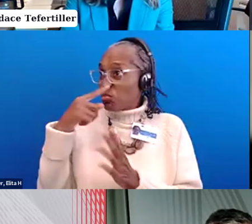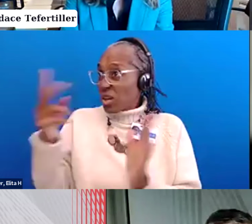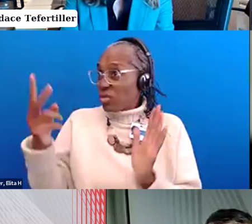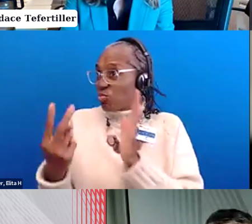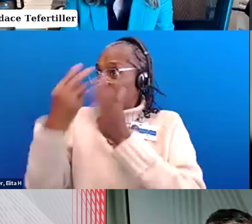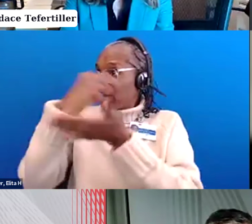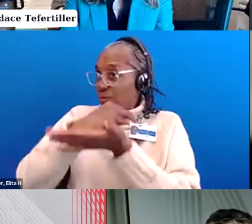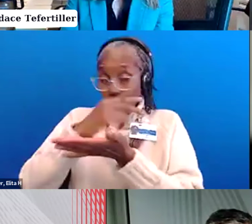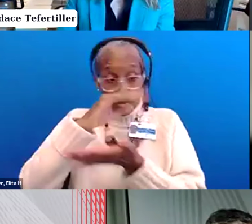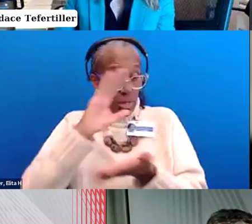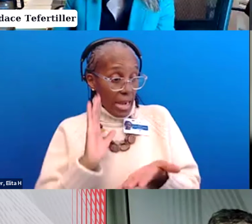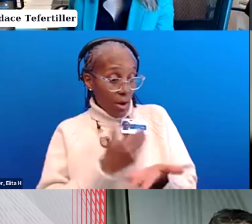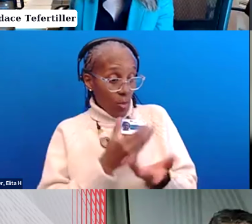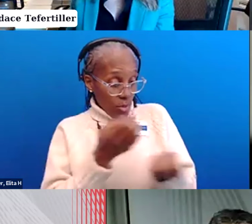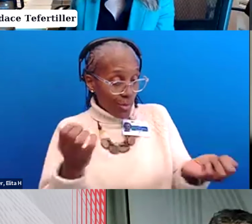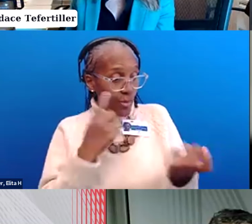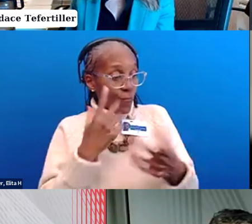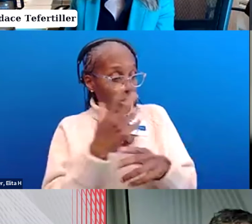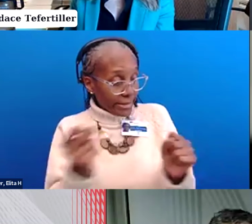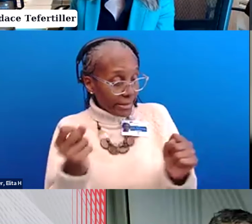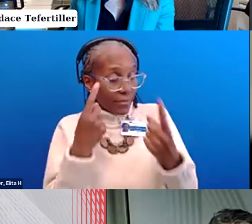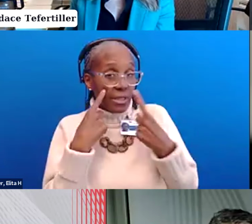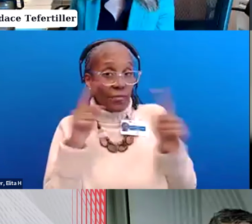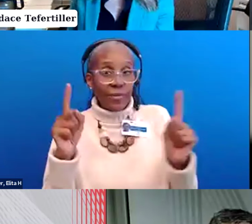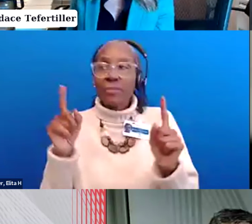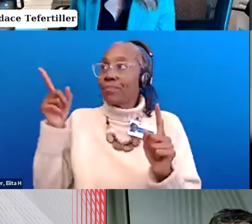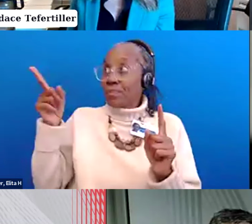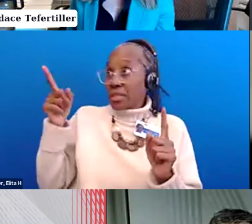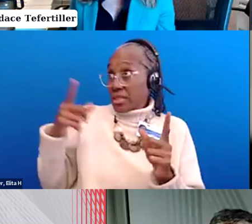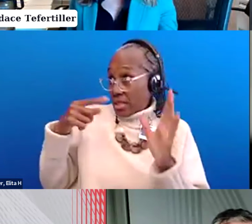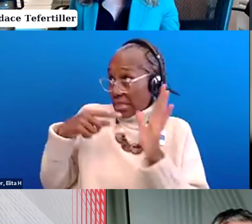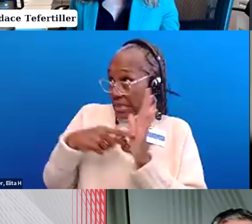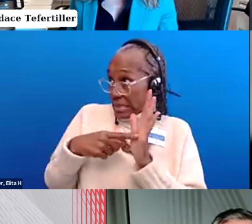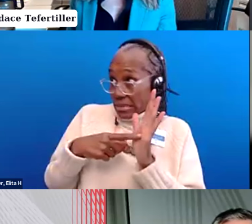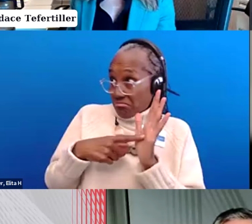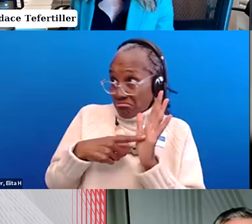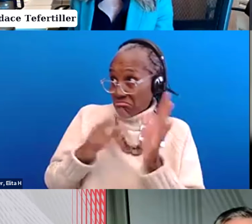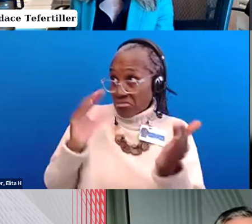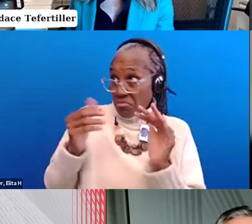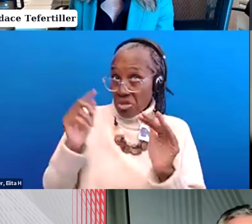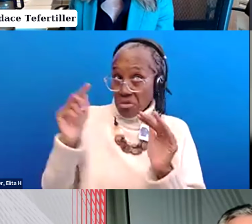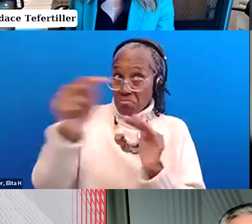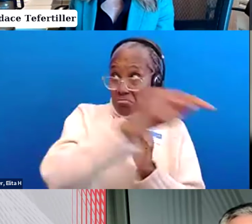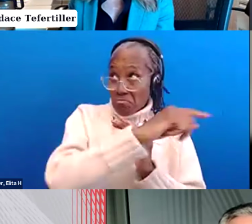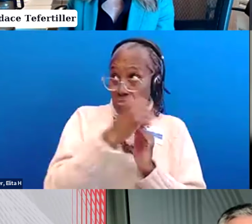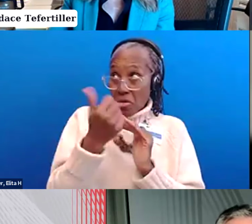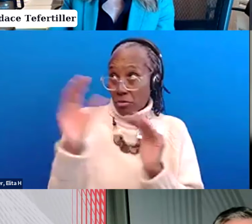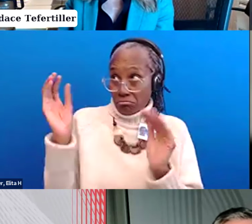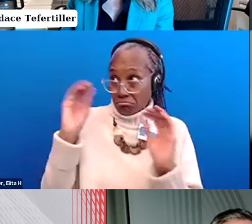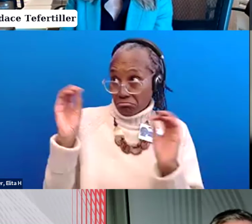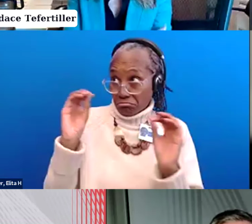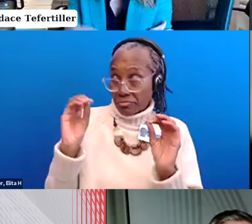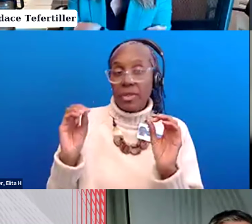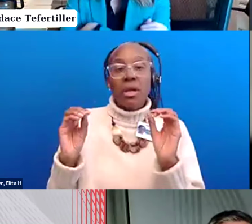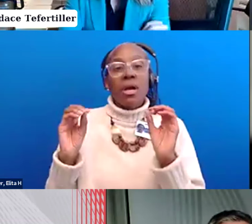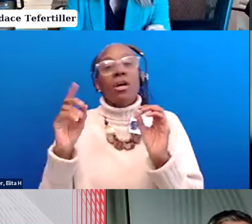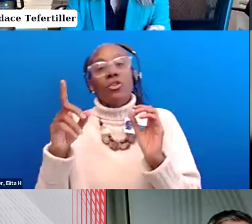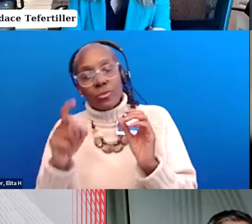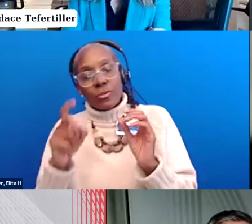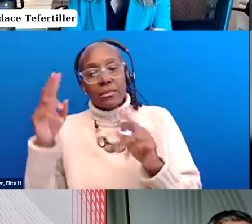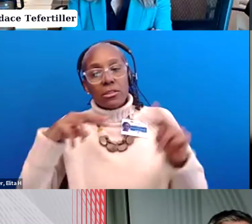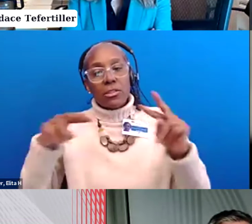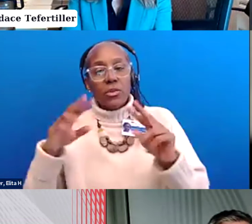for safety and effectiveness, and says that this device really isn't like anything else on the market today. So you have to kind of look